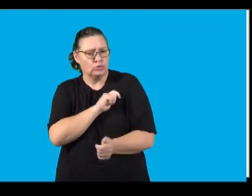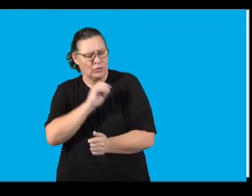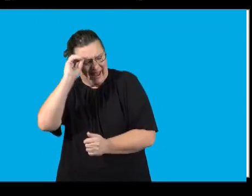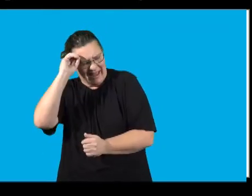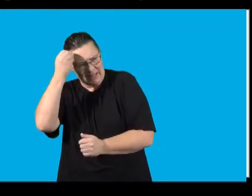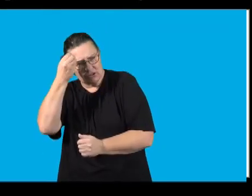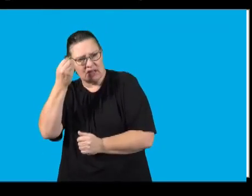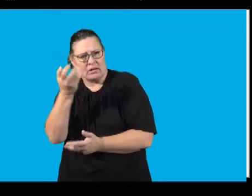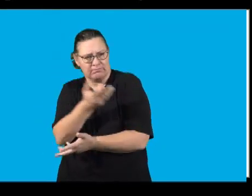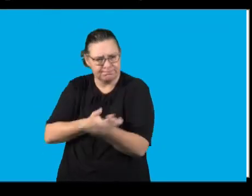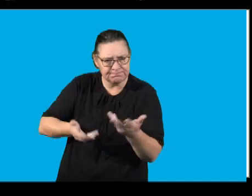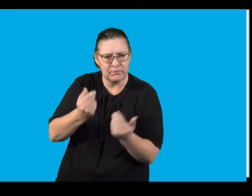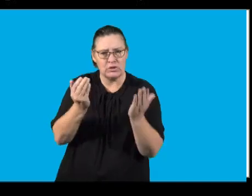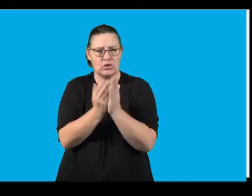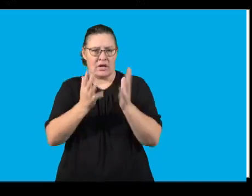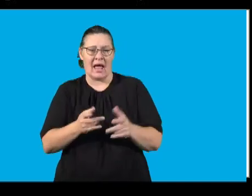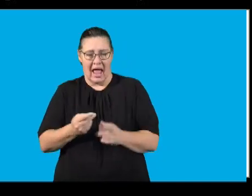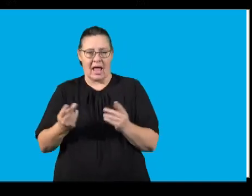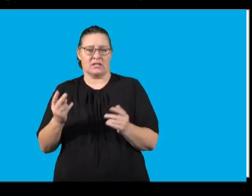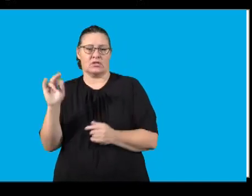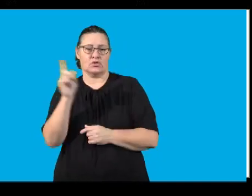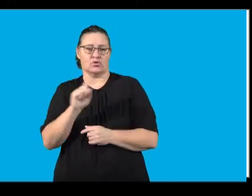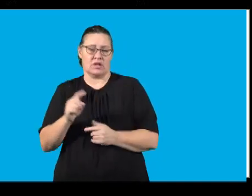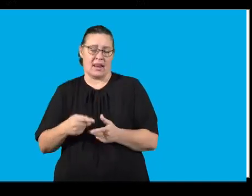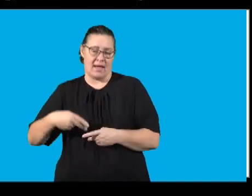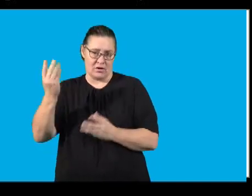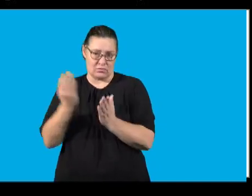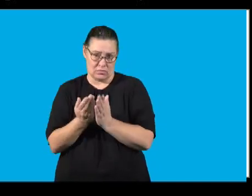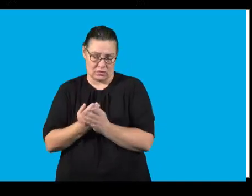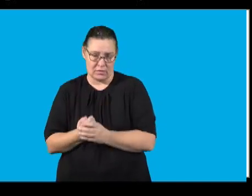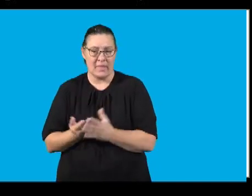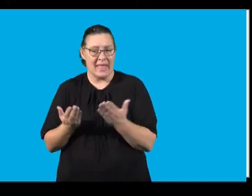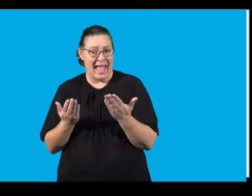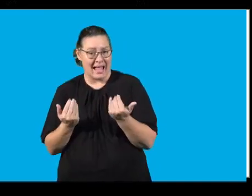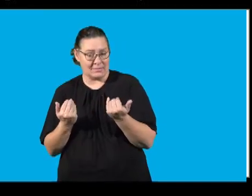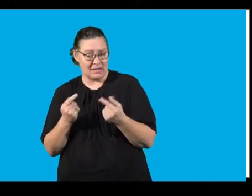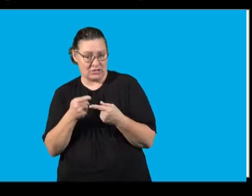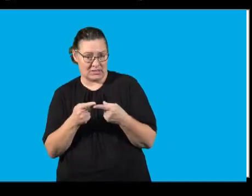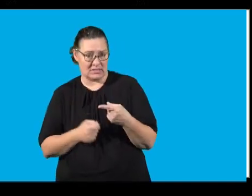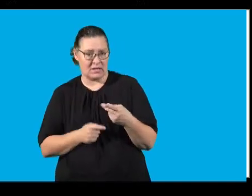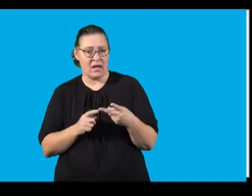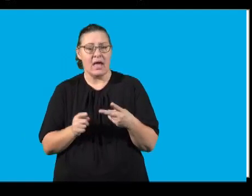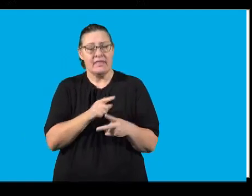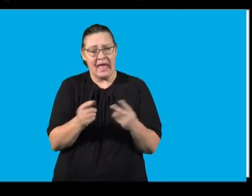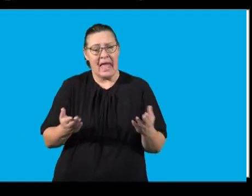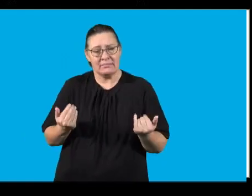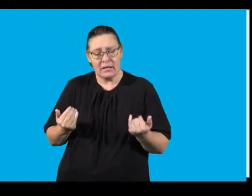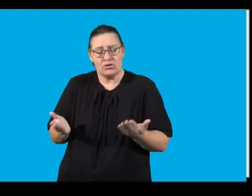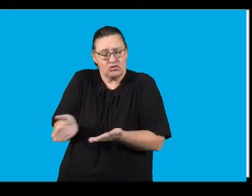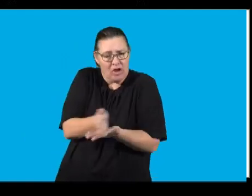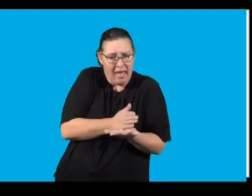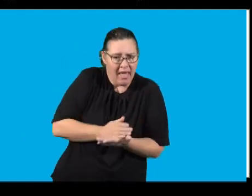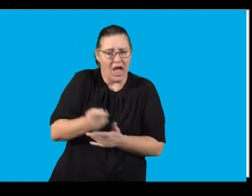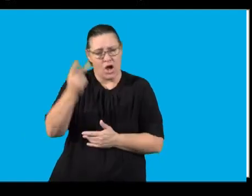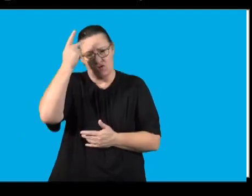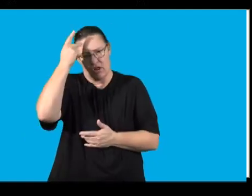in engaging with the students at Zolile High. All right, the expectations, remember? They expect to share